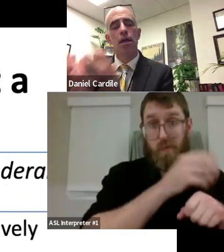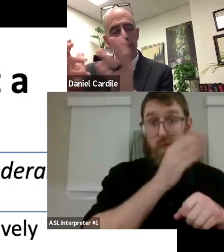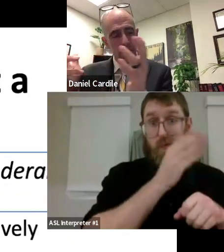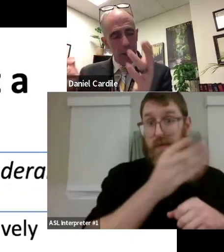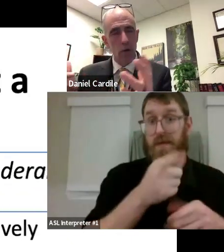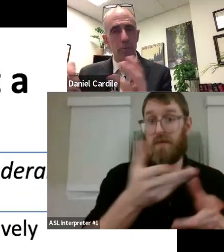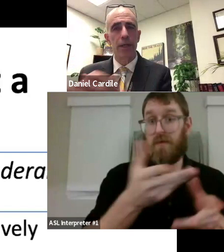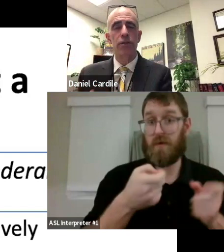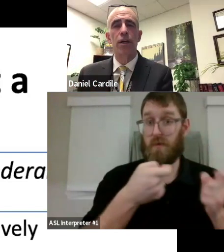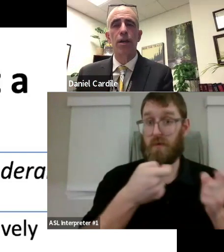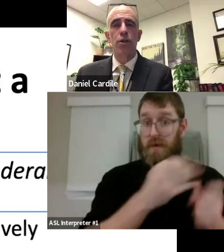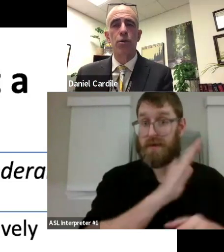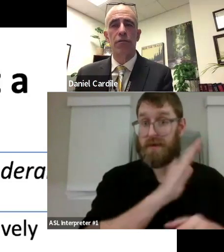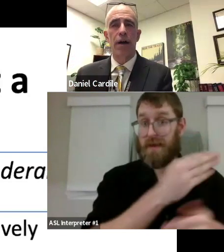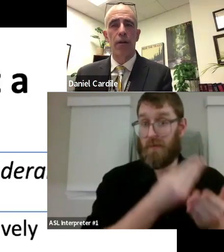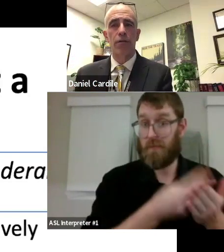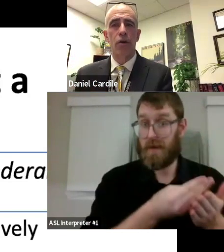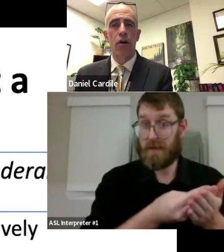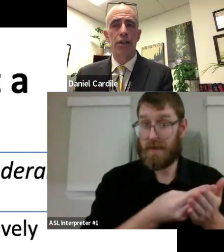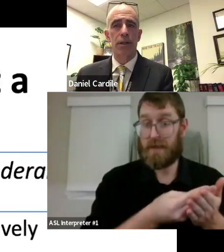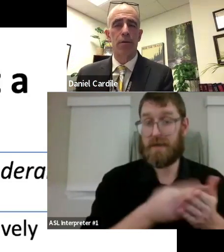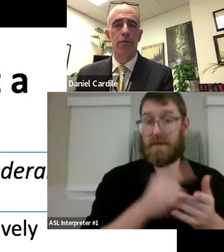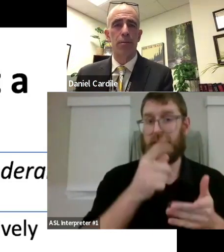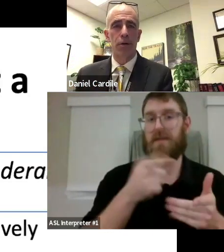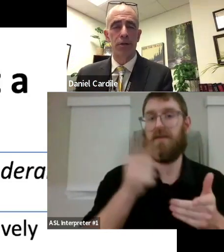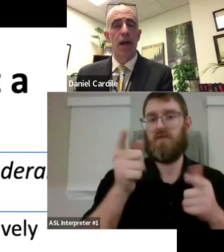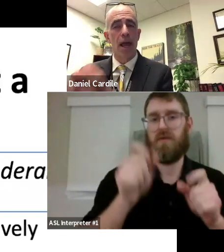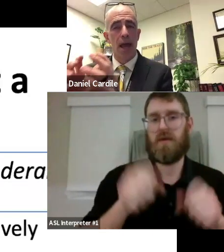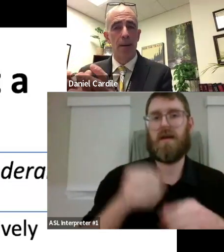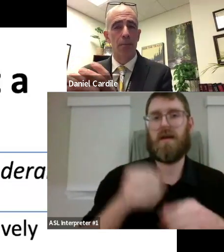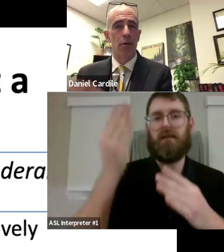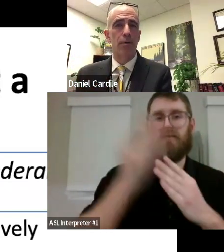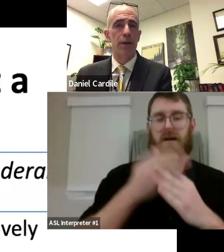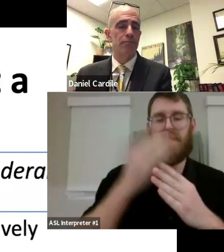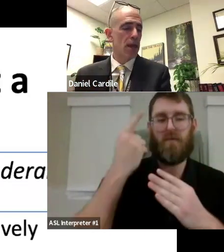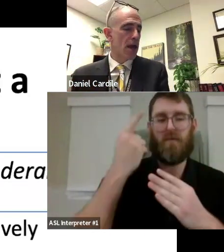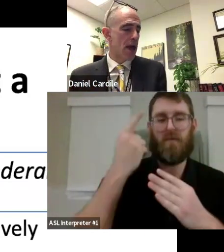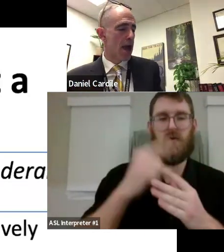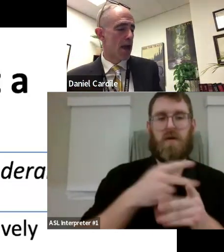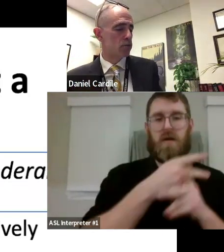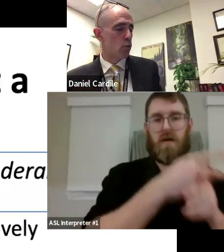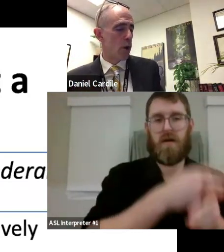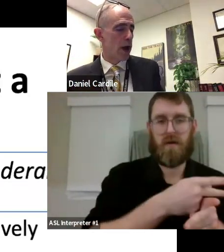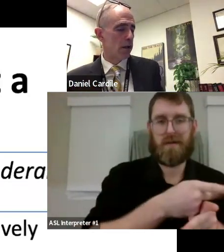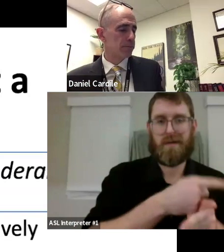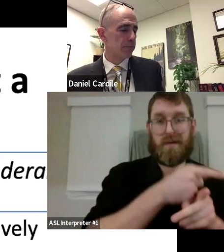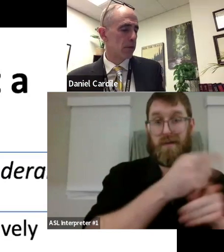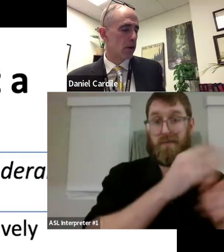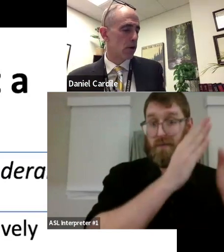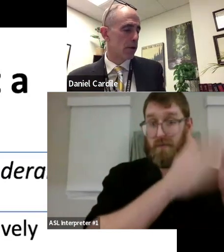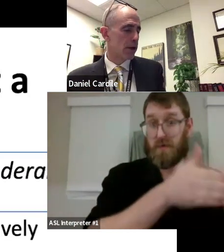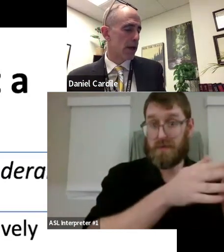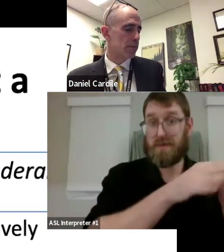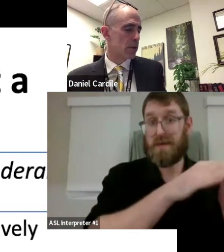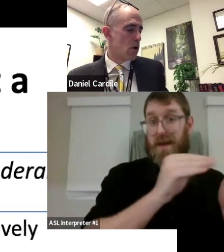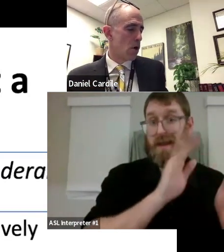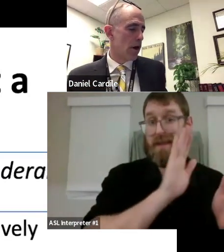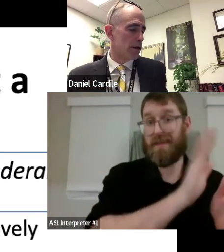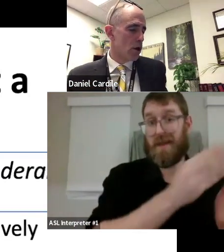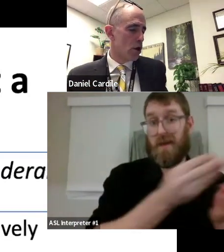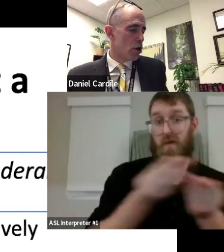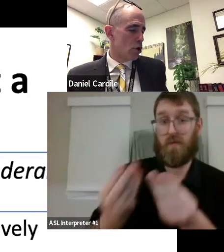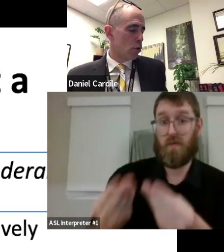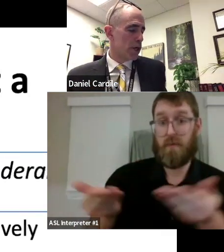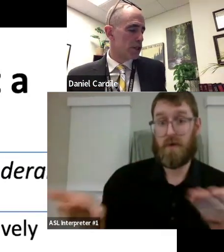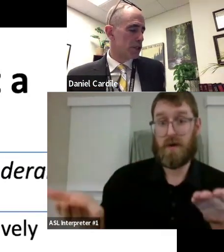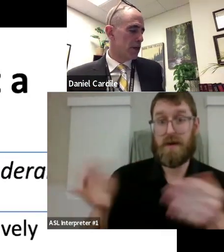that, then by all means, you can file for guardianship of the person and property as well. Okay, all